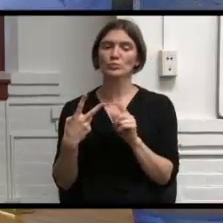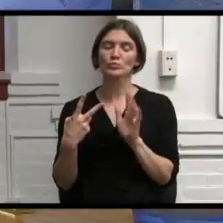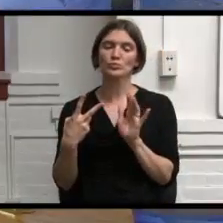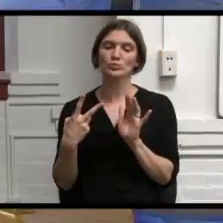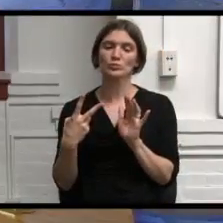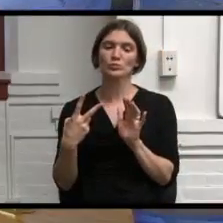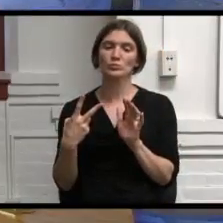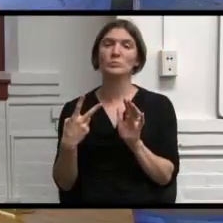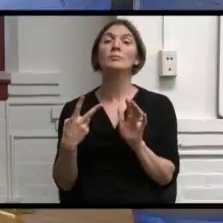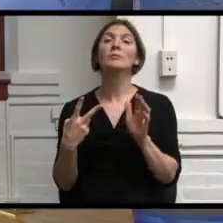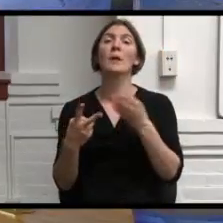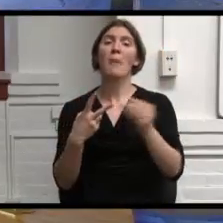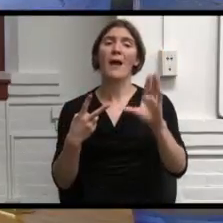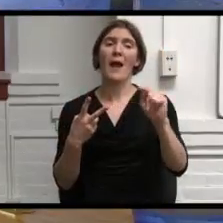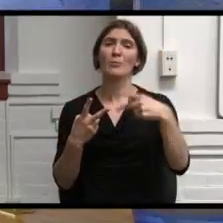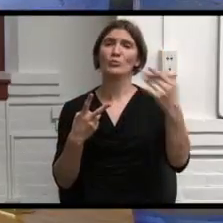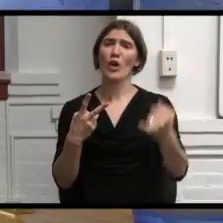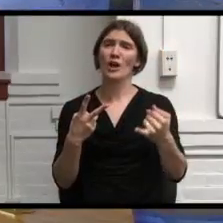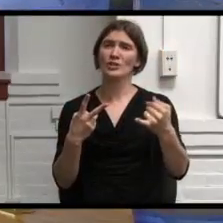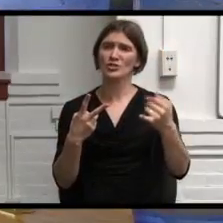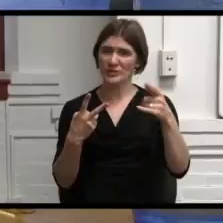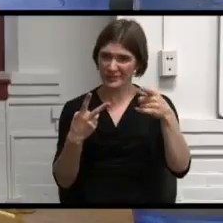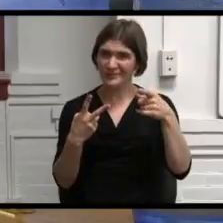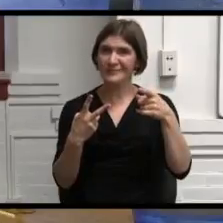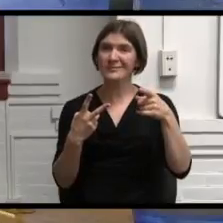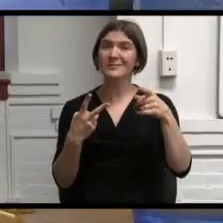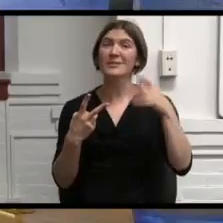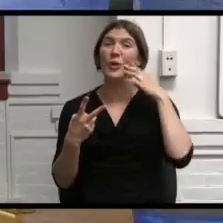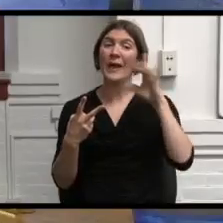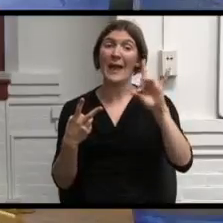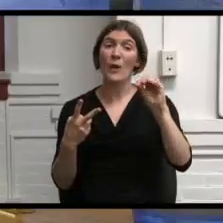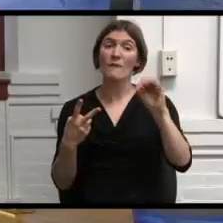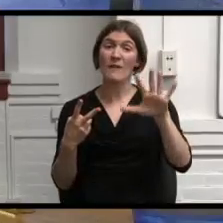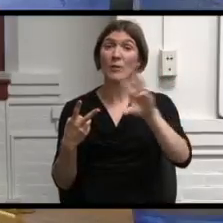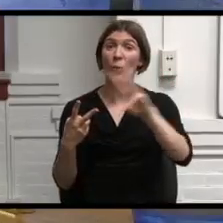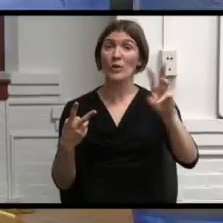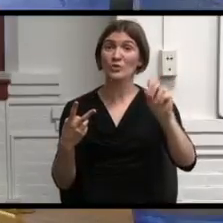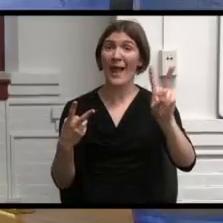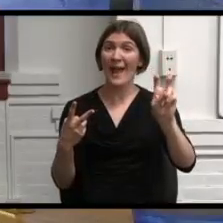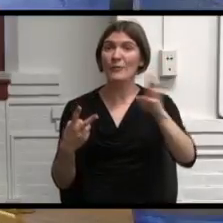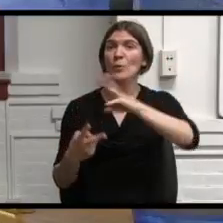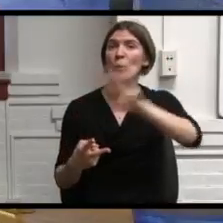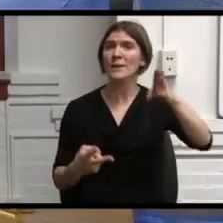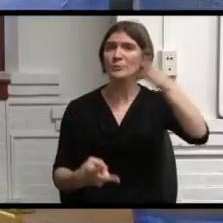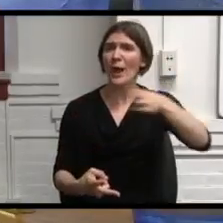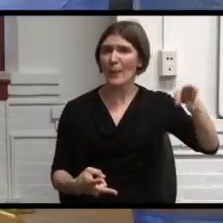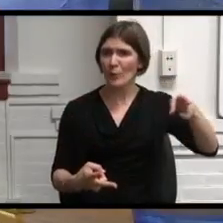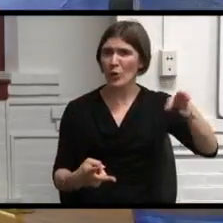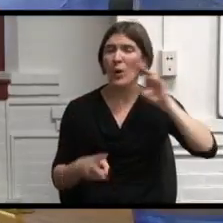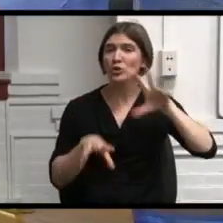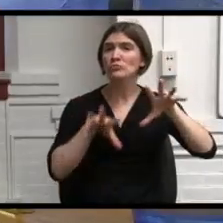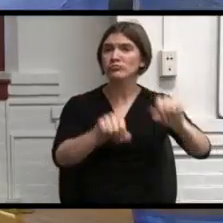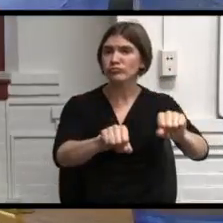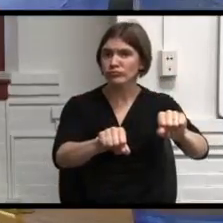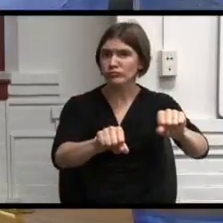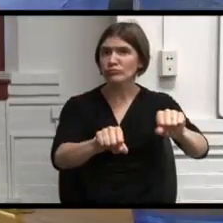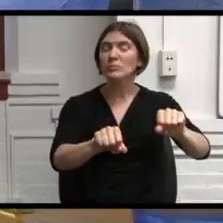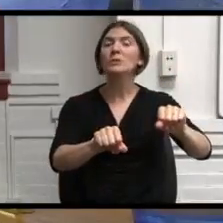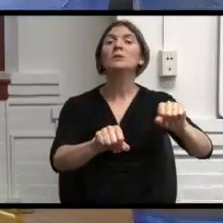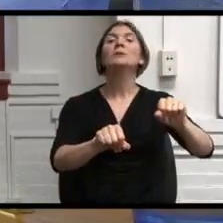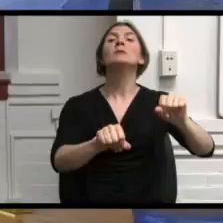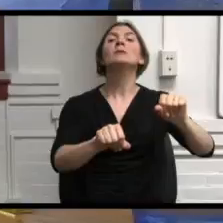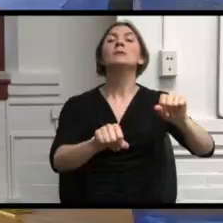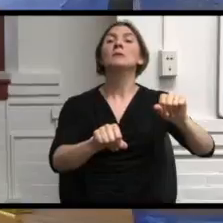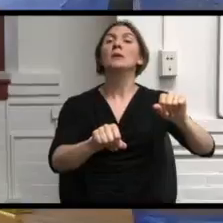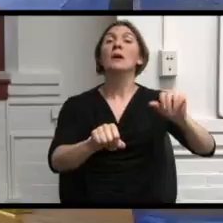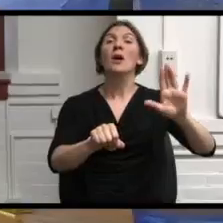the buyout project, the mitigation buyout project at 805 Western Avenue in West Brattleboro. That project hasn't been